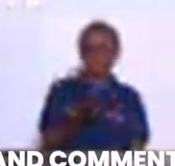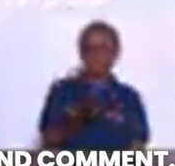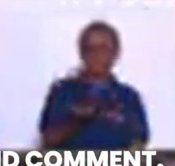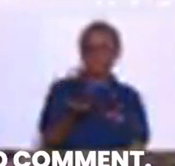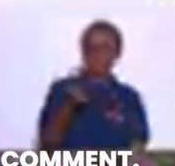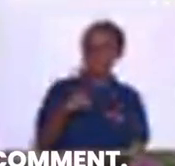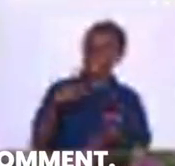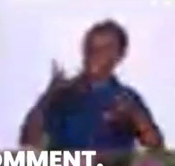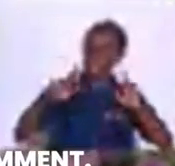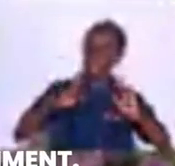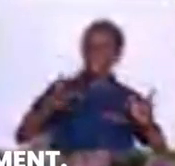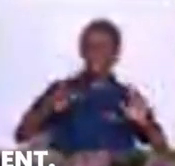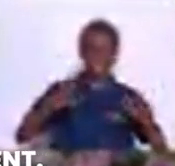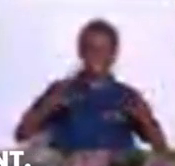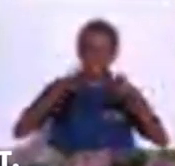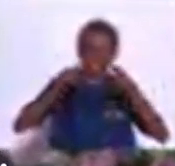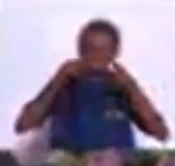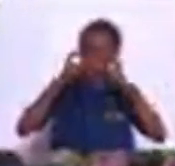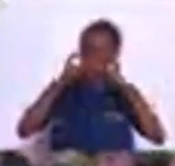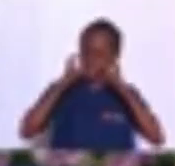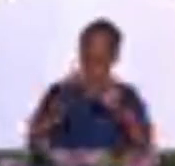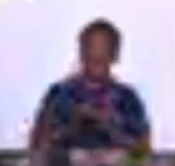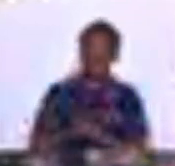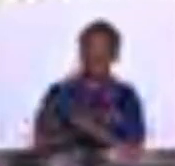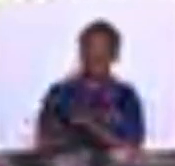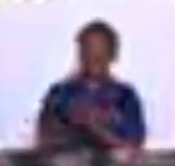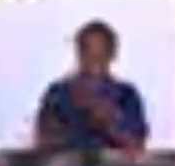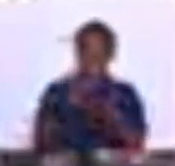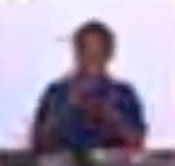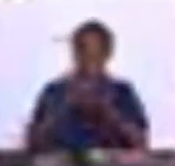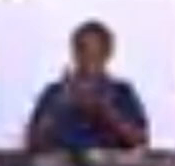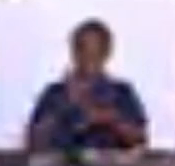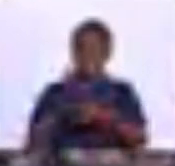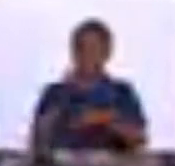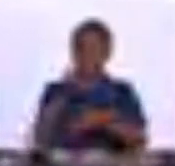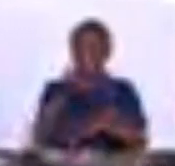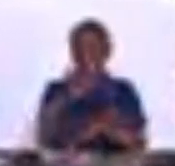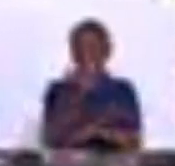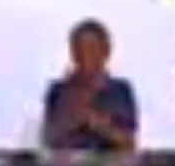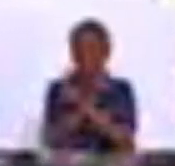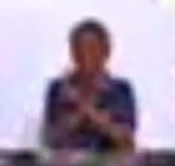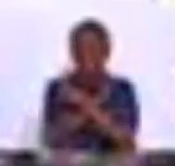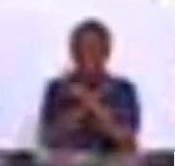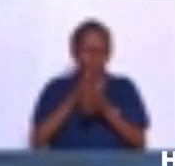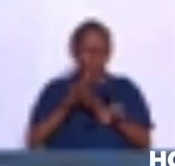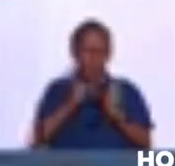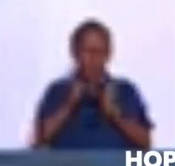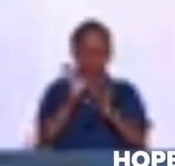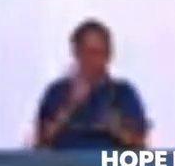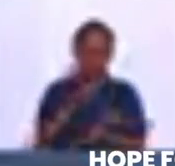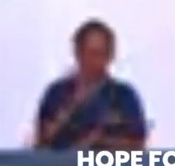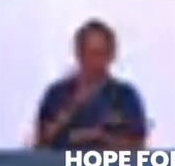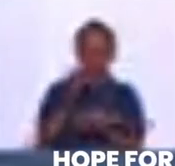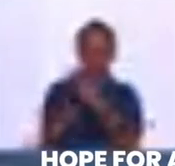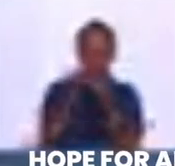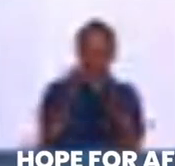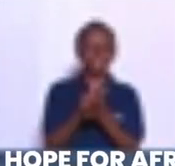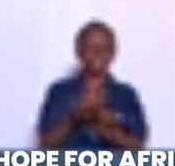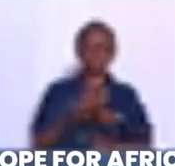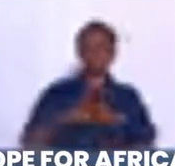I am ready to listen. And sometimes when you allow a woman to do that, get prepared.